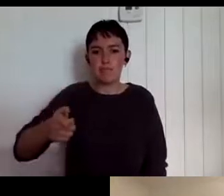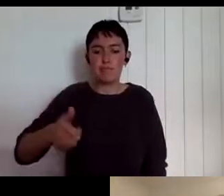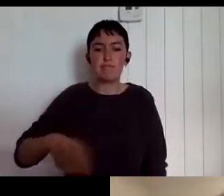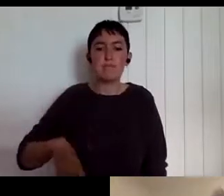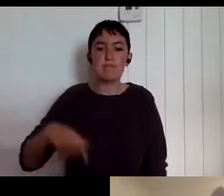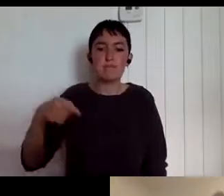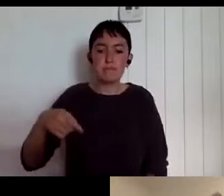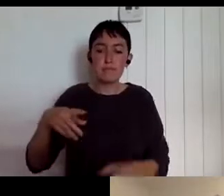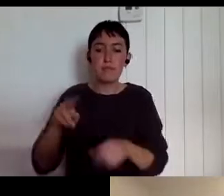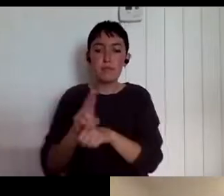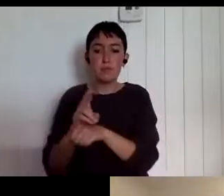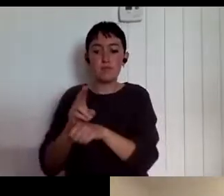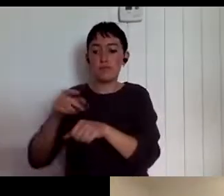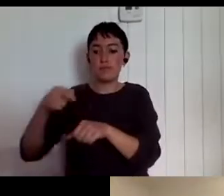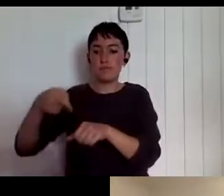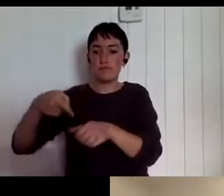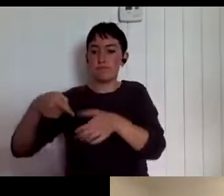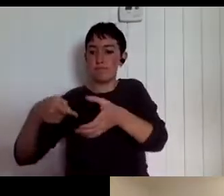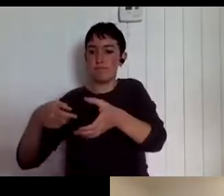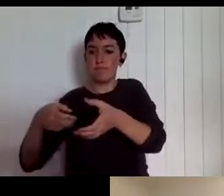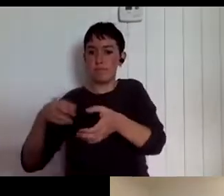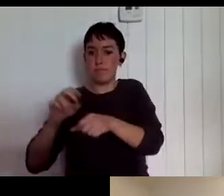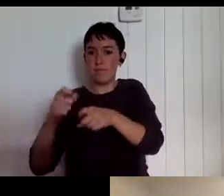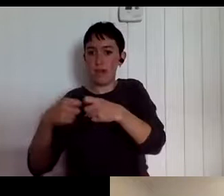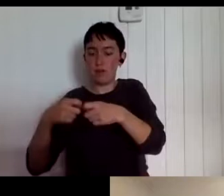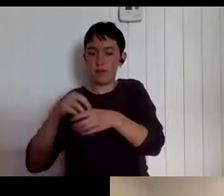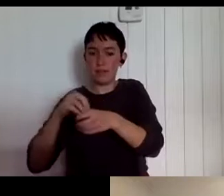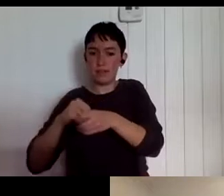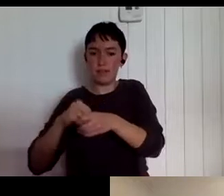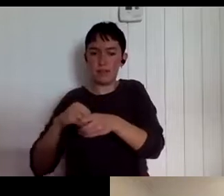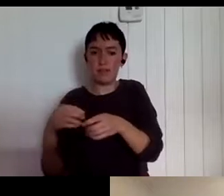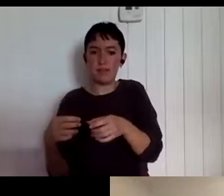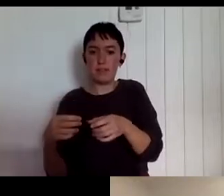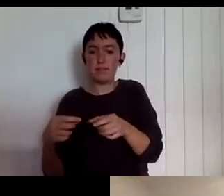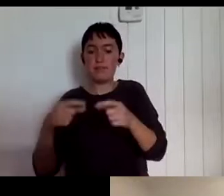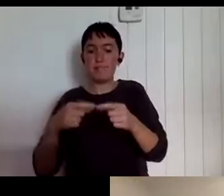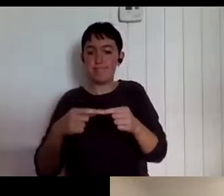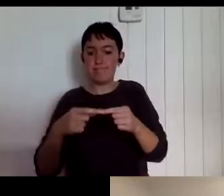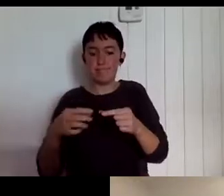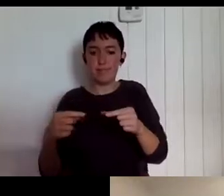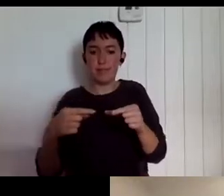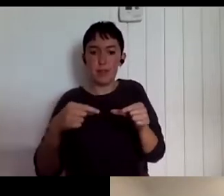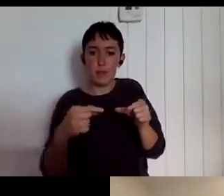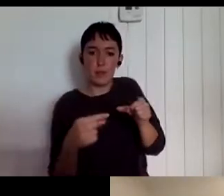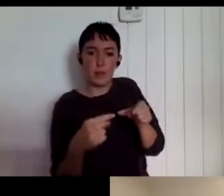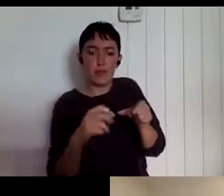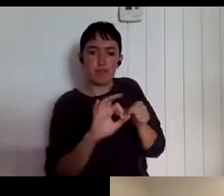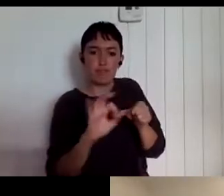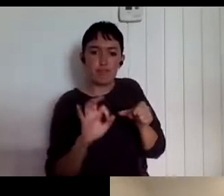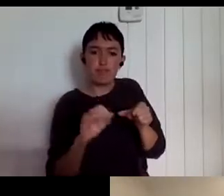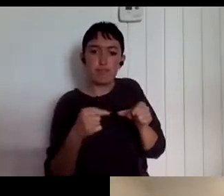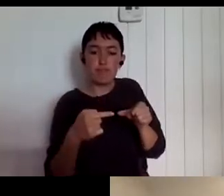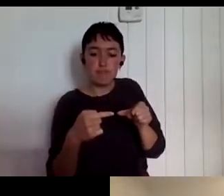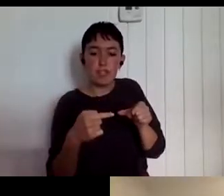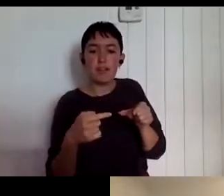that little swiggle thing that the battery's supposed to line up against, and you see the other part of the battery. If you're in water, now